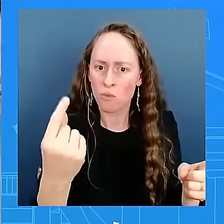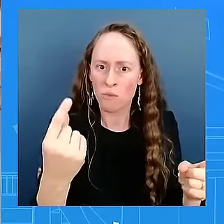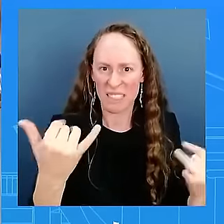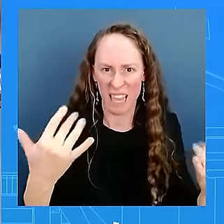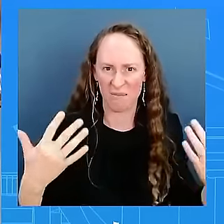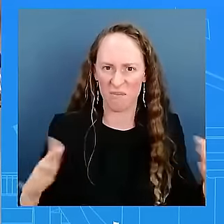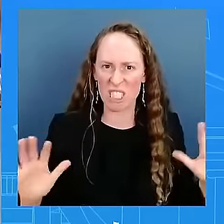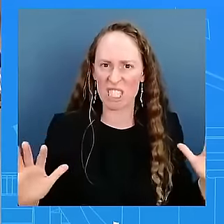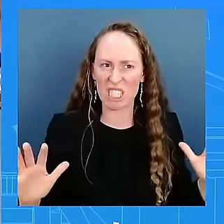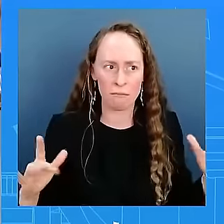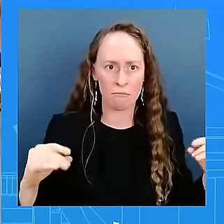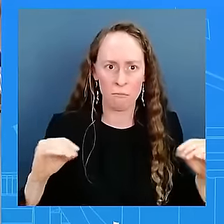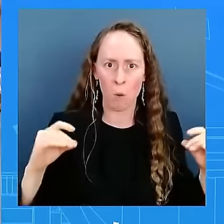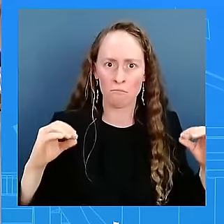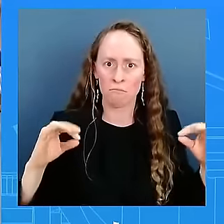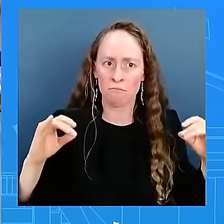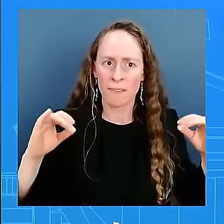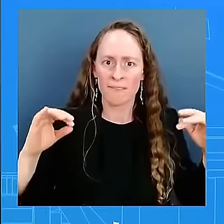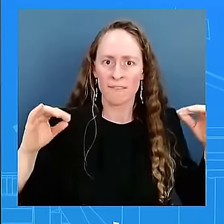war or a bigger war?